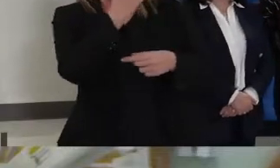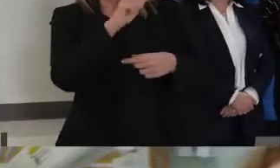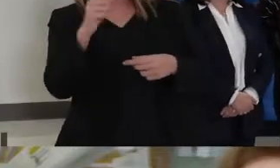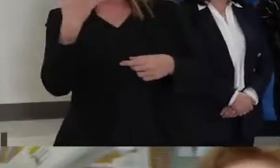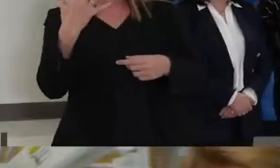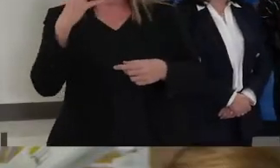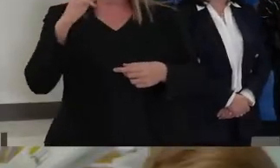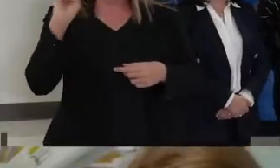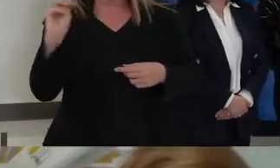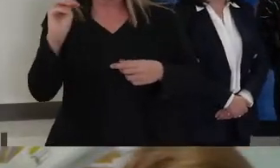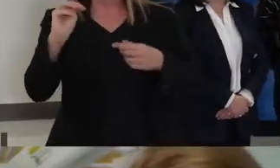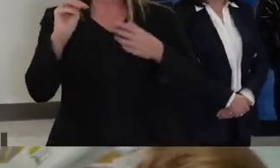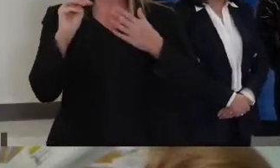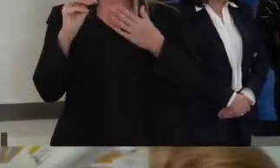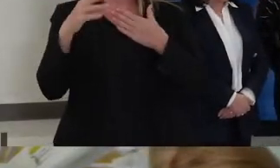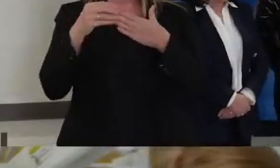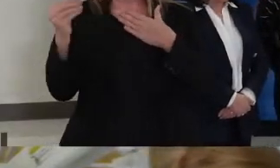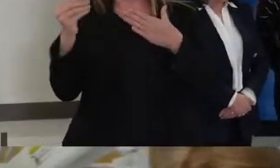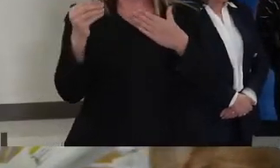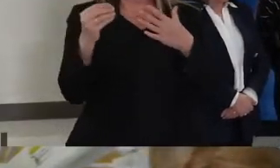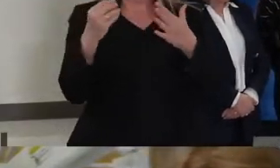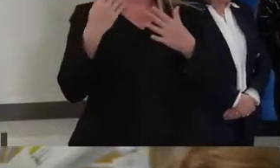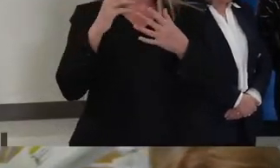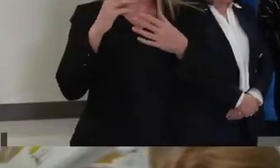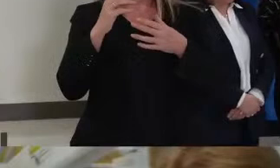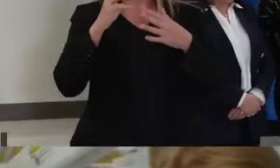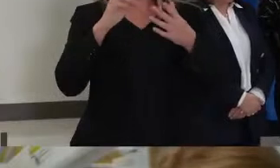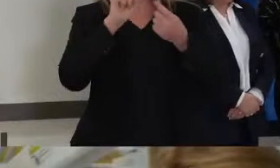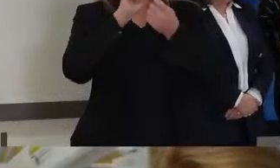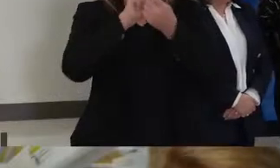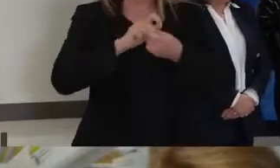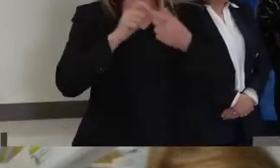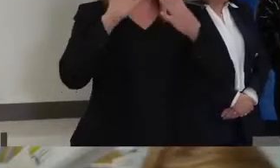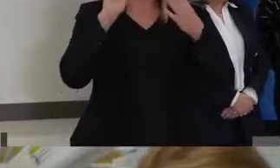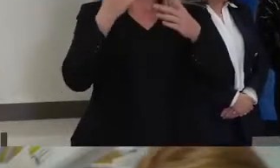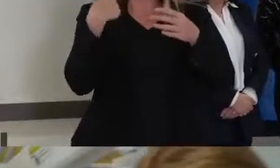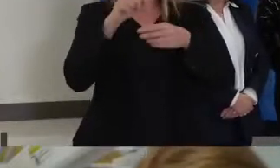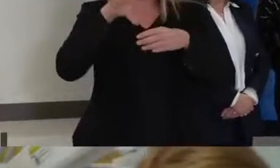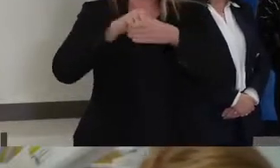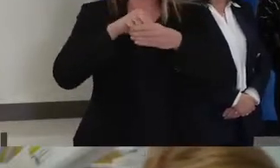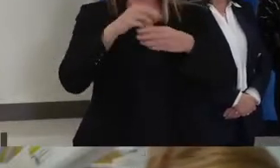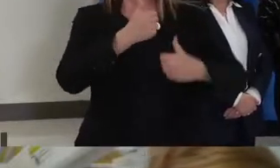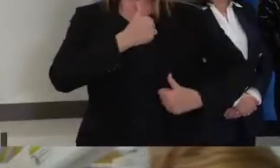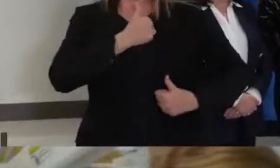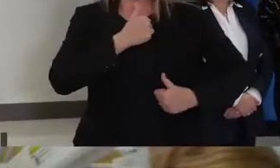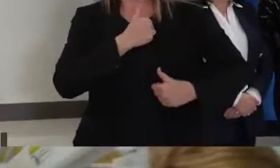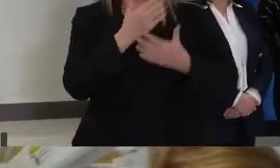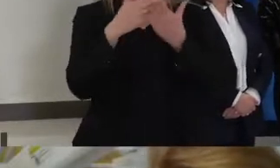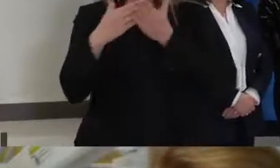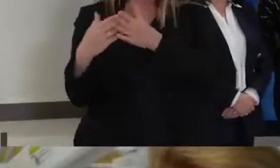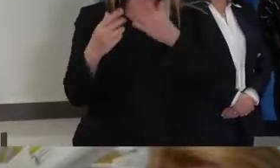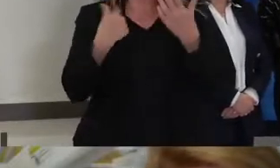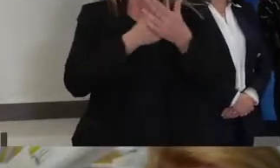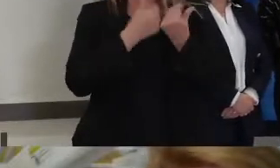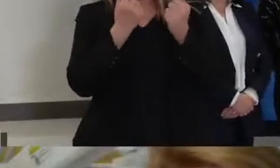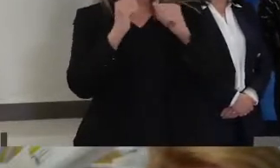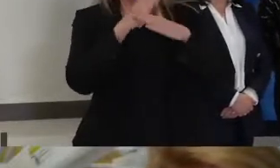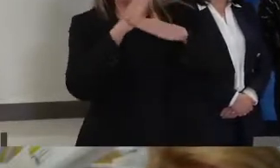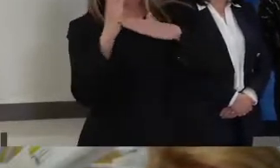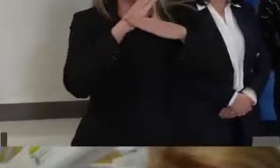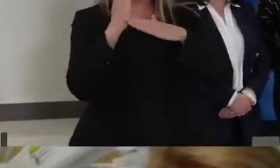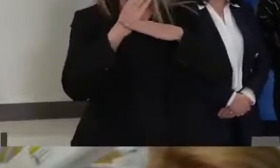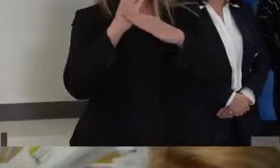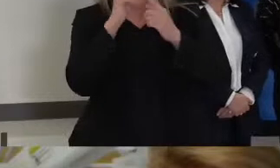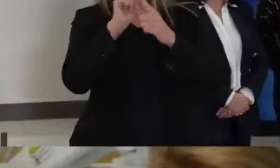on the exact number. We're integrating the veterans component, and that's where we're working on exactly where to land. Right now